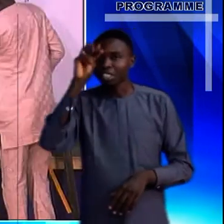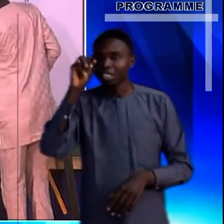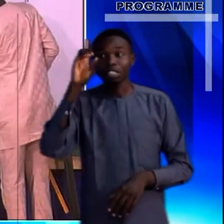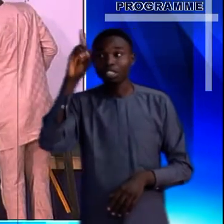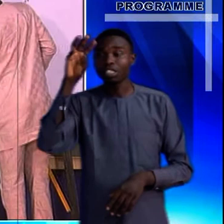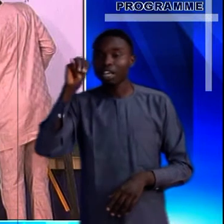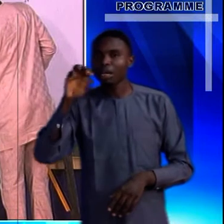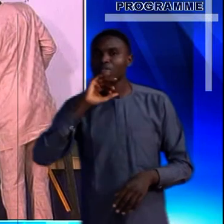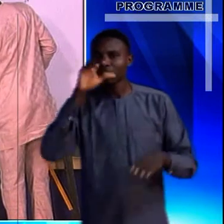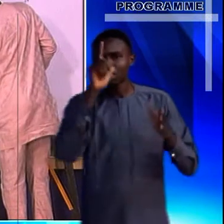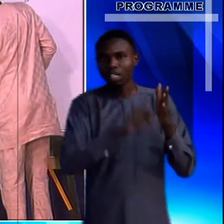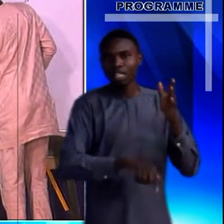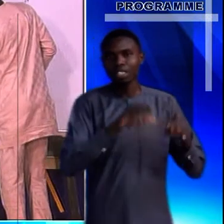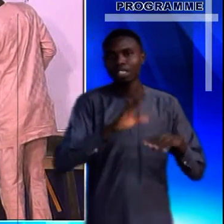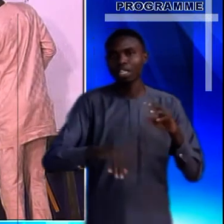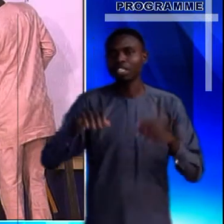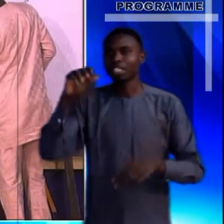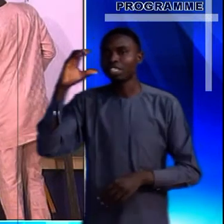Let us write it in